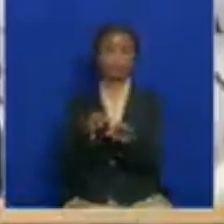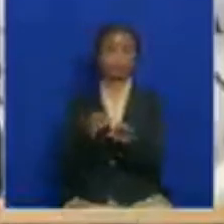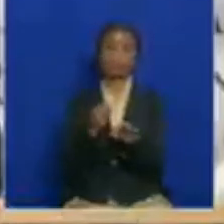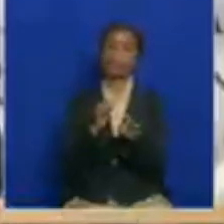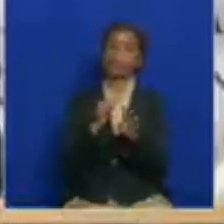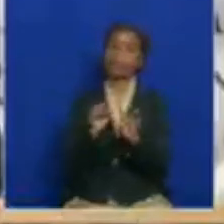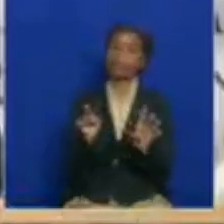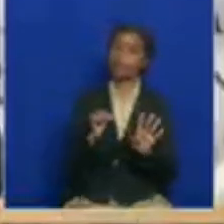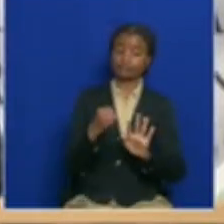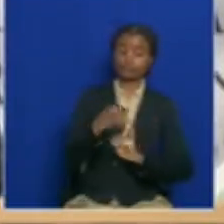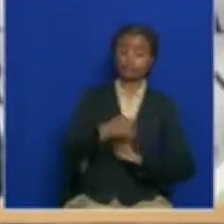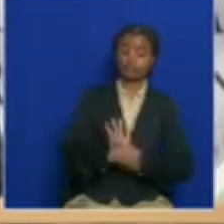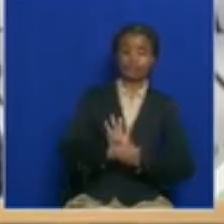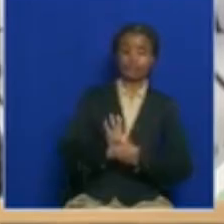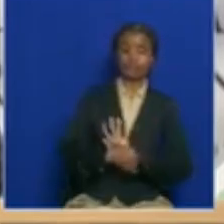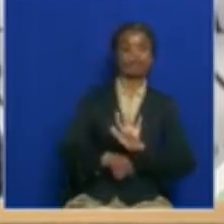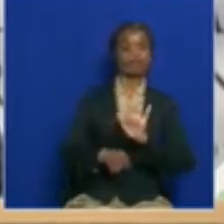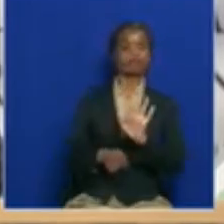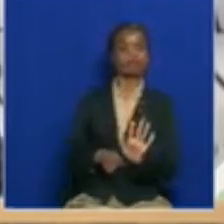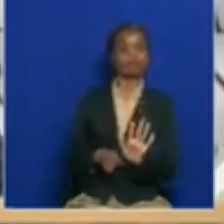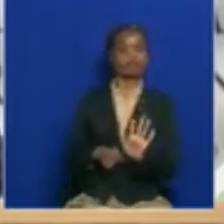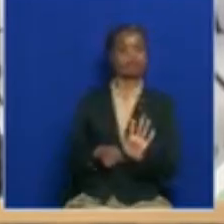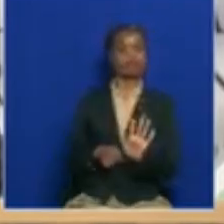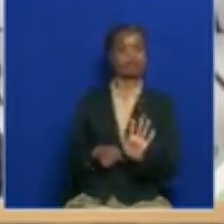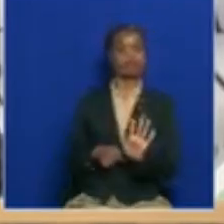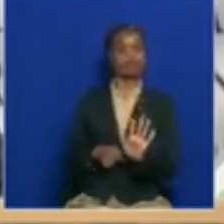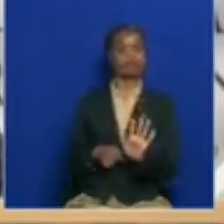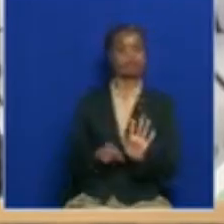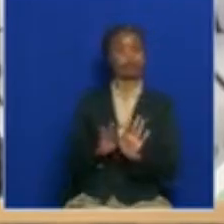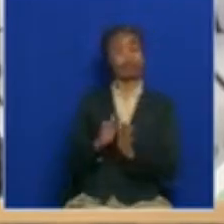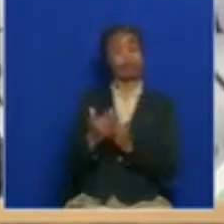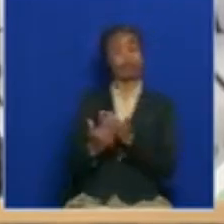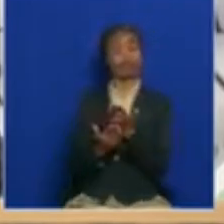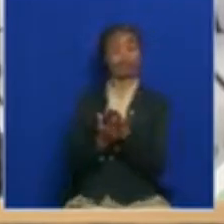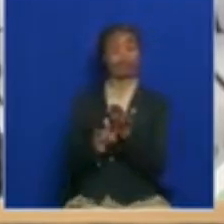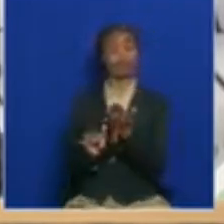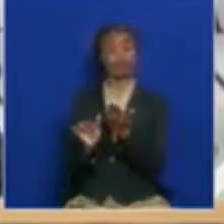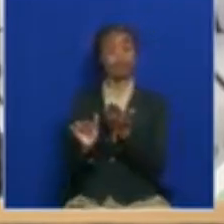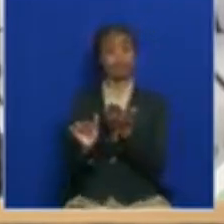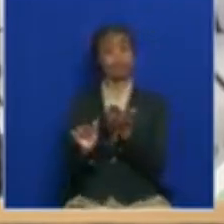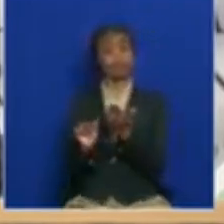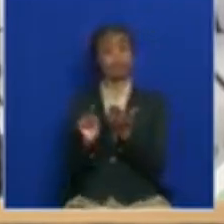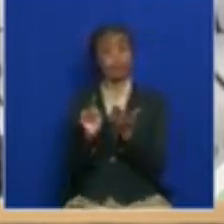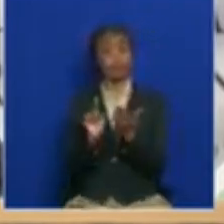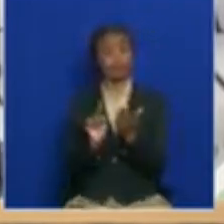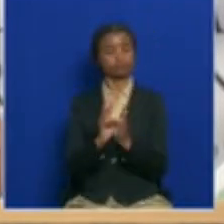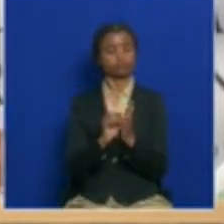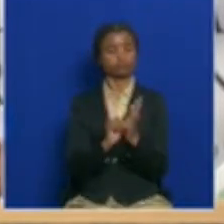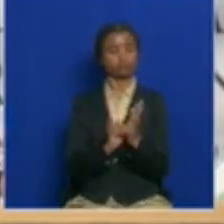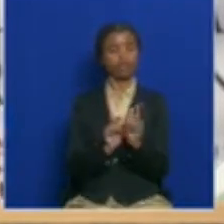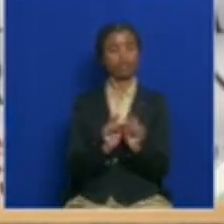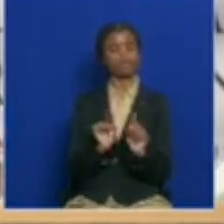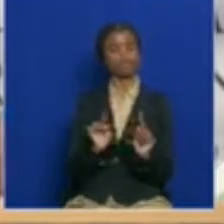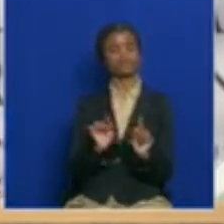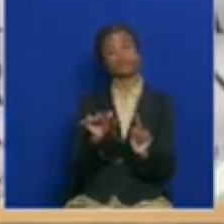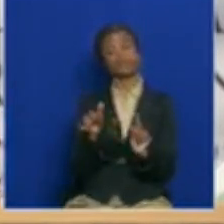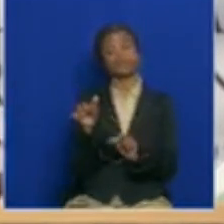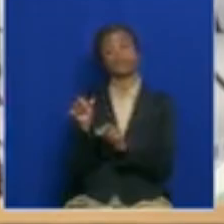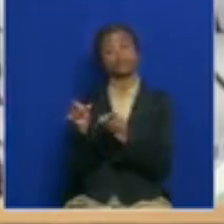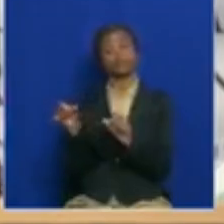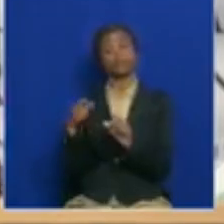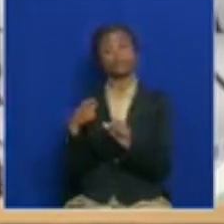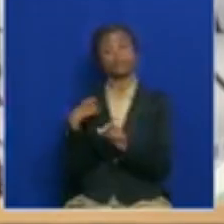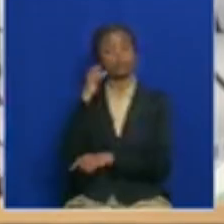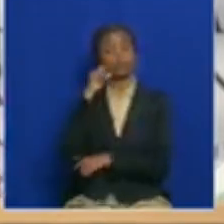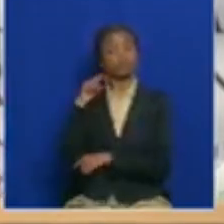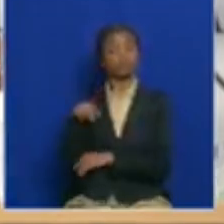remaining persons whose names appear on Annexure 5, and have chosen to ignore completely the other persons with no explanation in